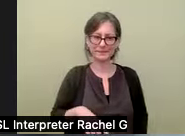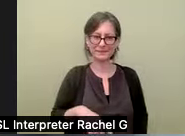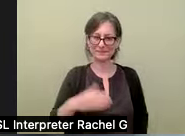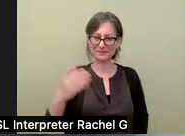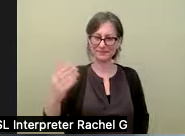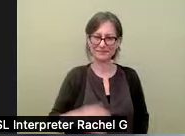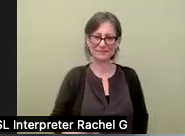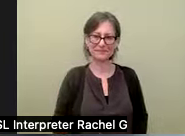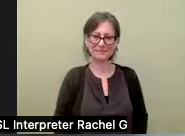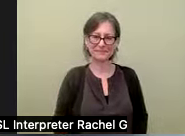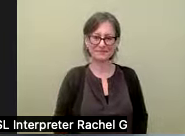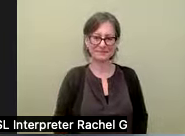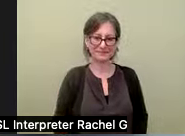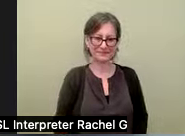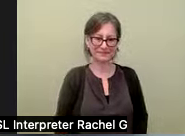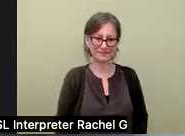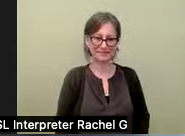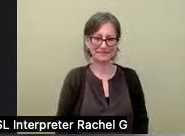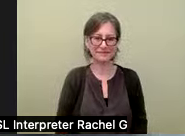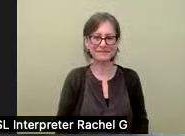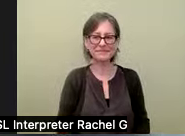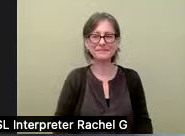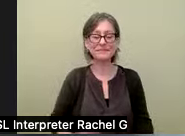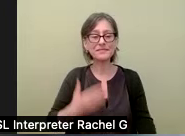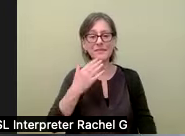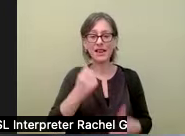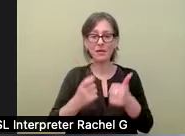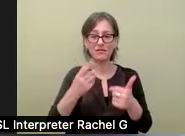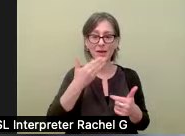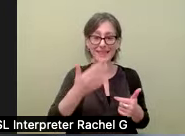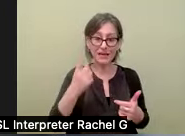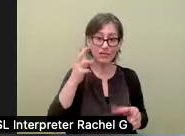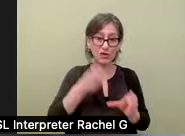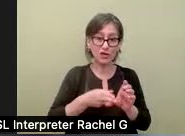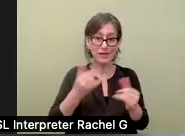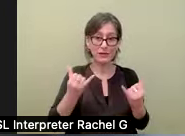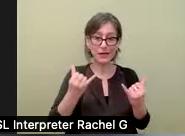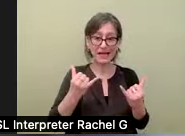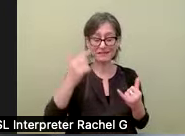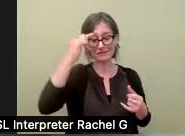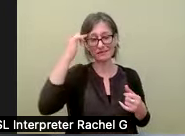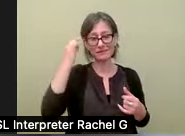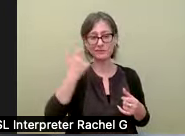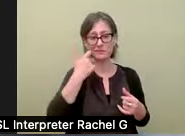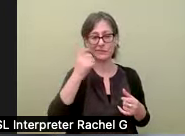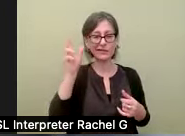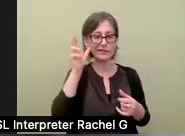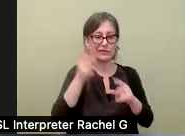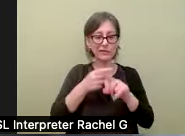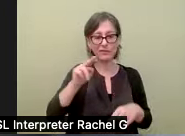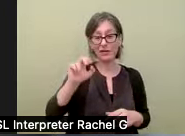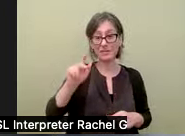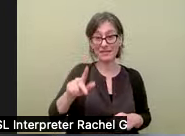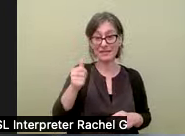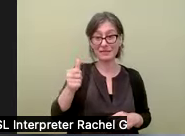begin. Hello, everyone. Thank you so much for joining us today. So we just heard from Nick Grail, who